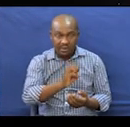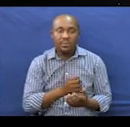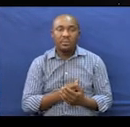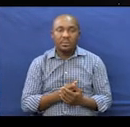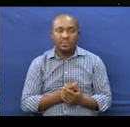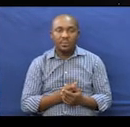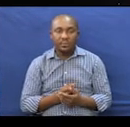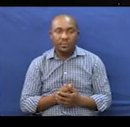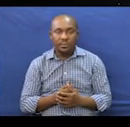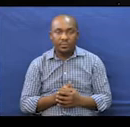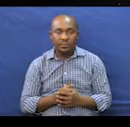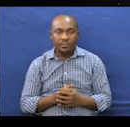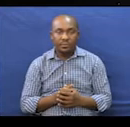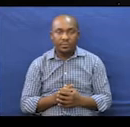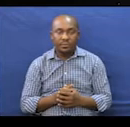carbohydrates.